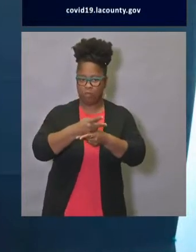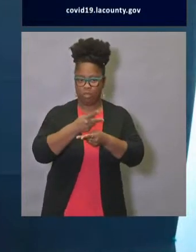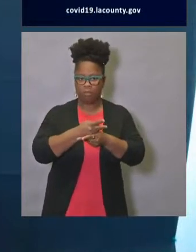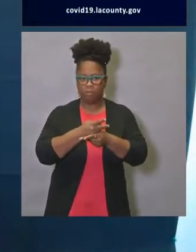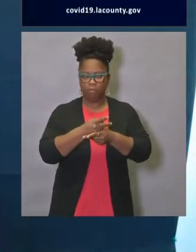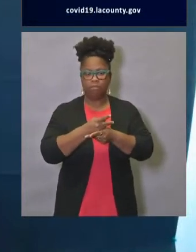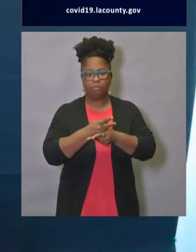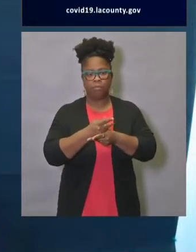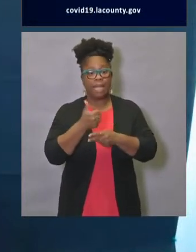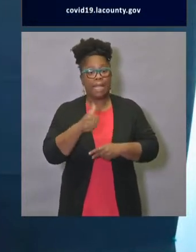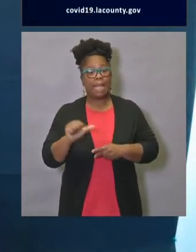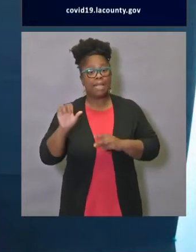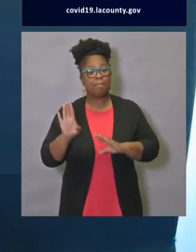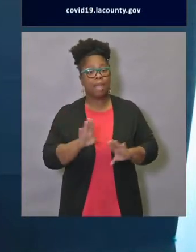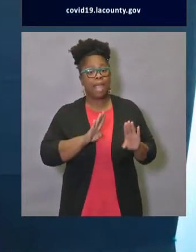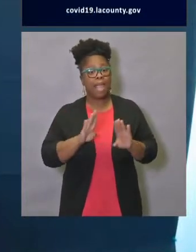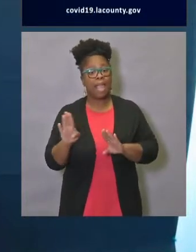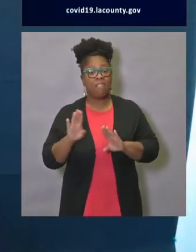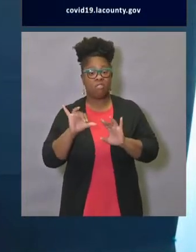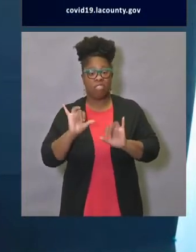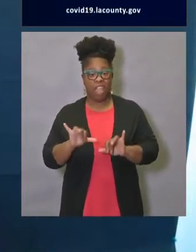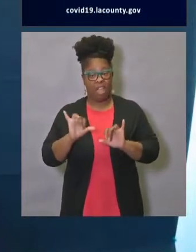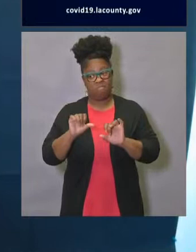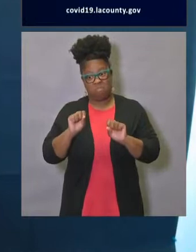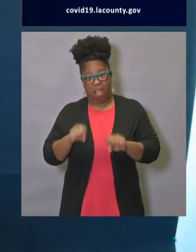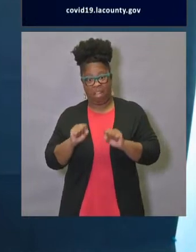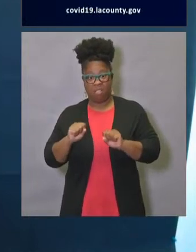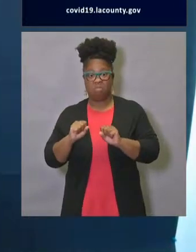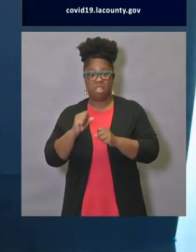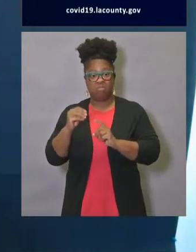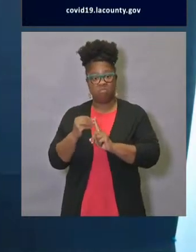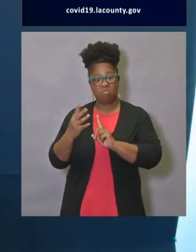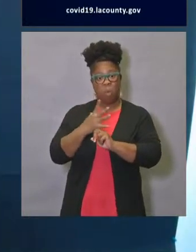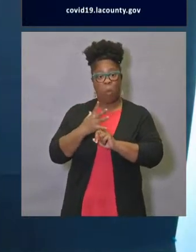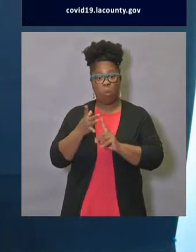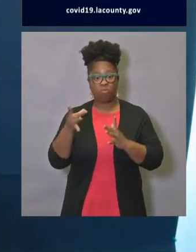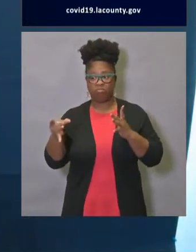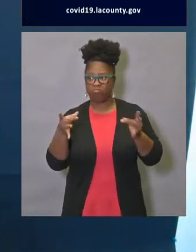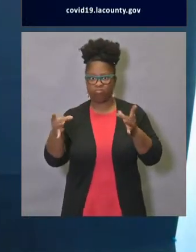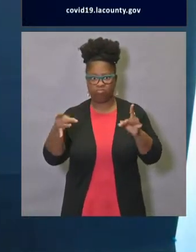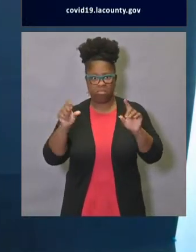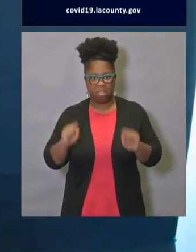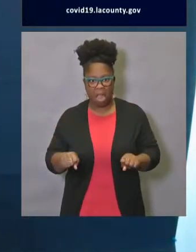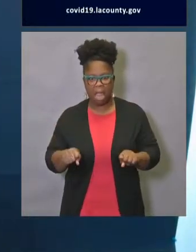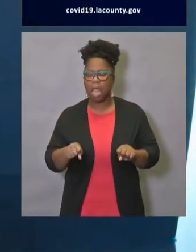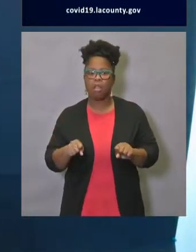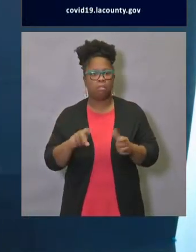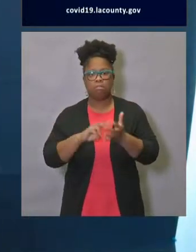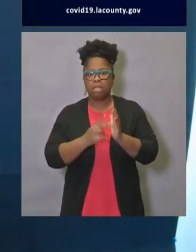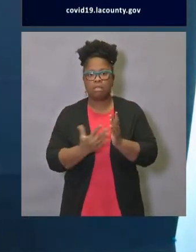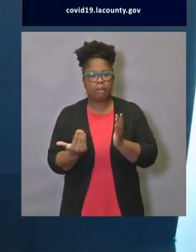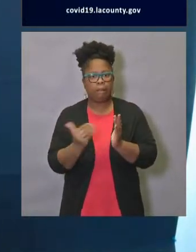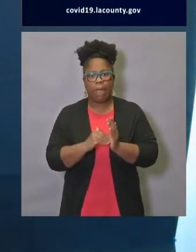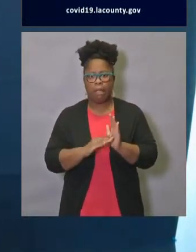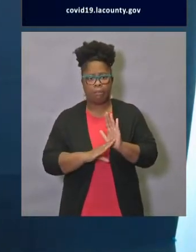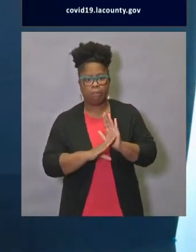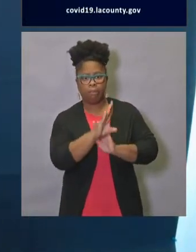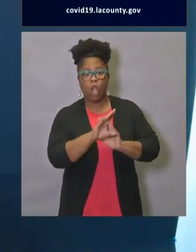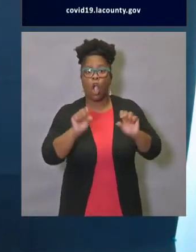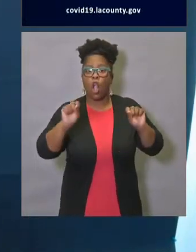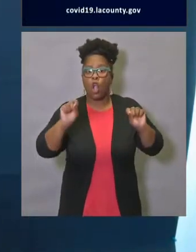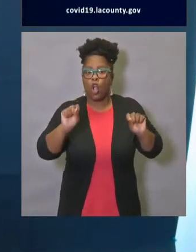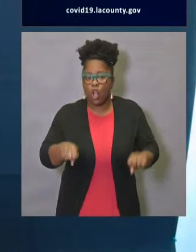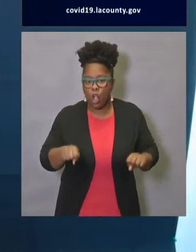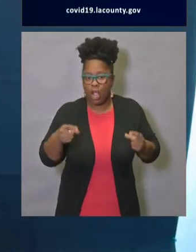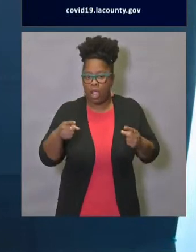Any behavior that serves to increase the amount of transmission within the community could very easily lead to another uptick in the number of infections